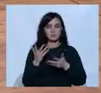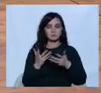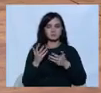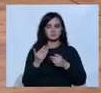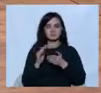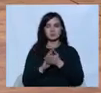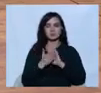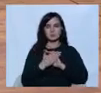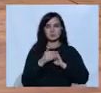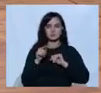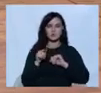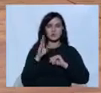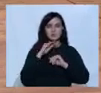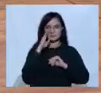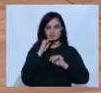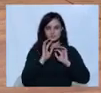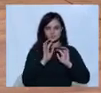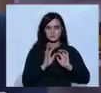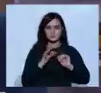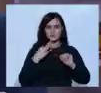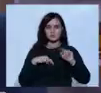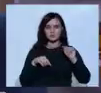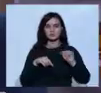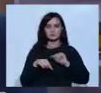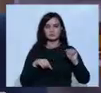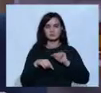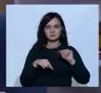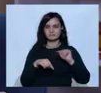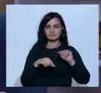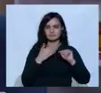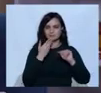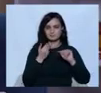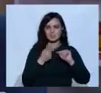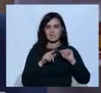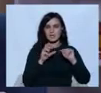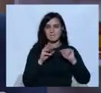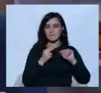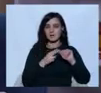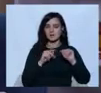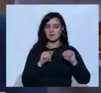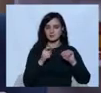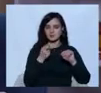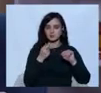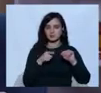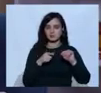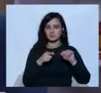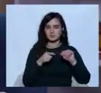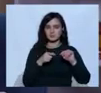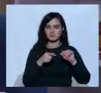So Shylock schemes to get revenge by demanding as payment a pound of Antonio's